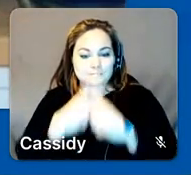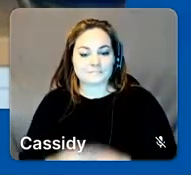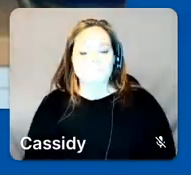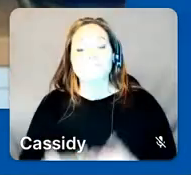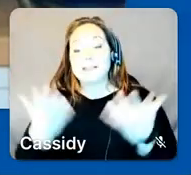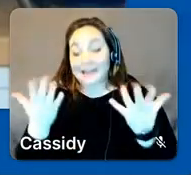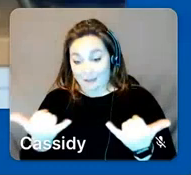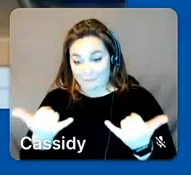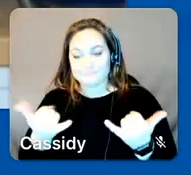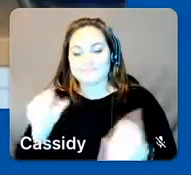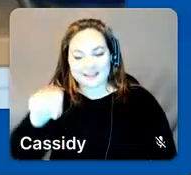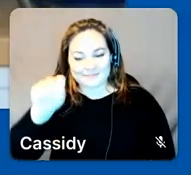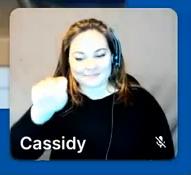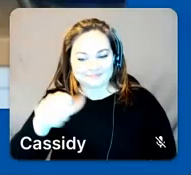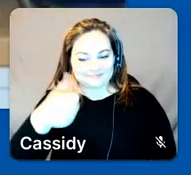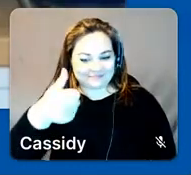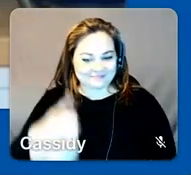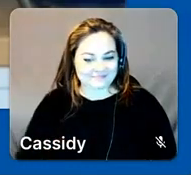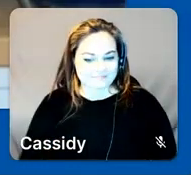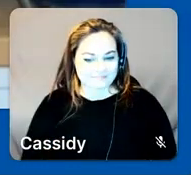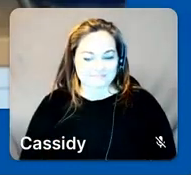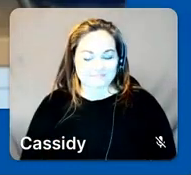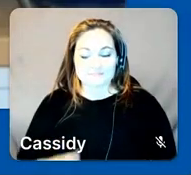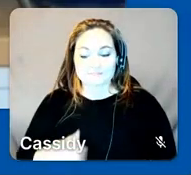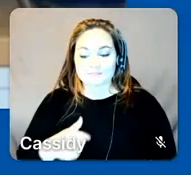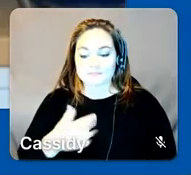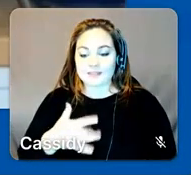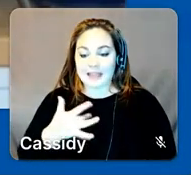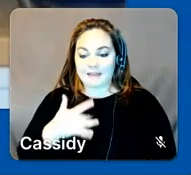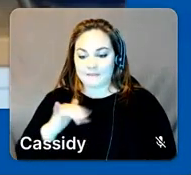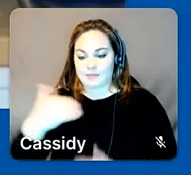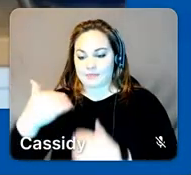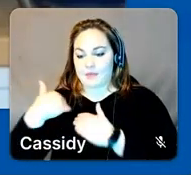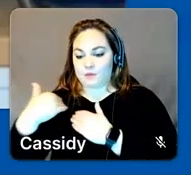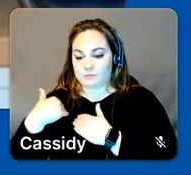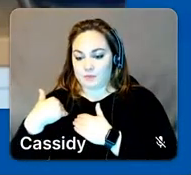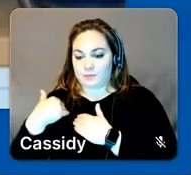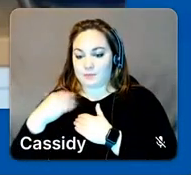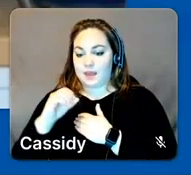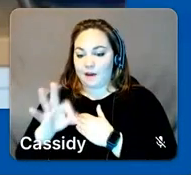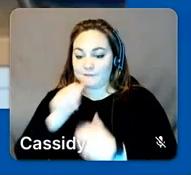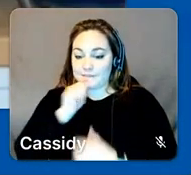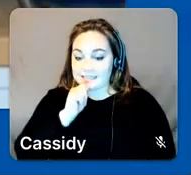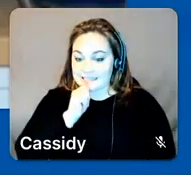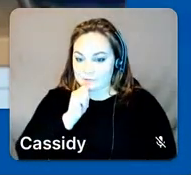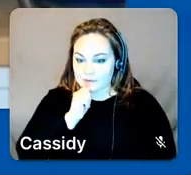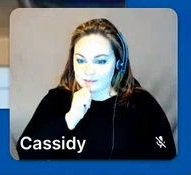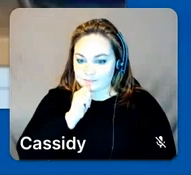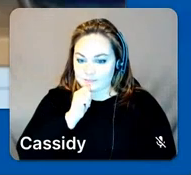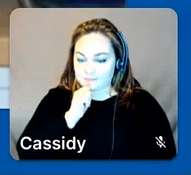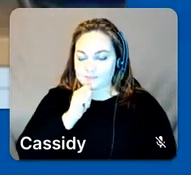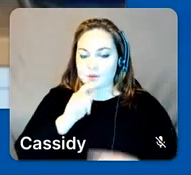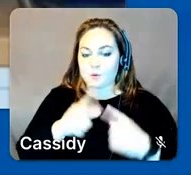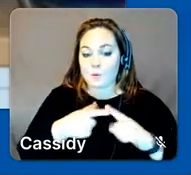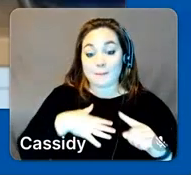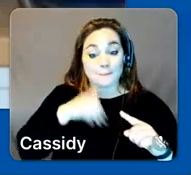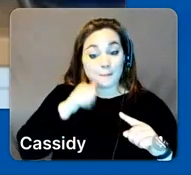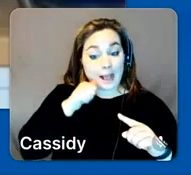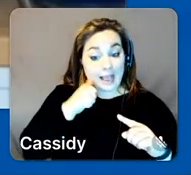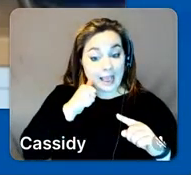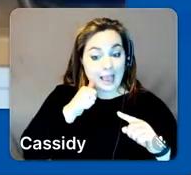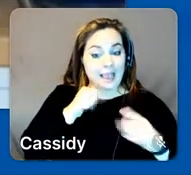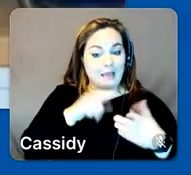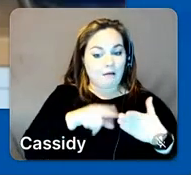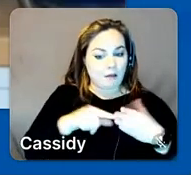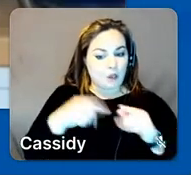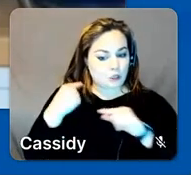There now? Yeah, great. I felt the weight of the secret. And when it was told to my aunt who was doing a genealogy book,